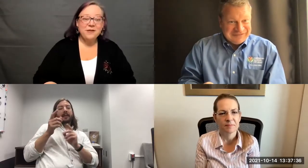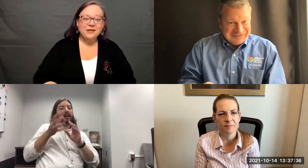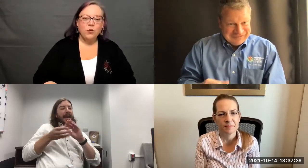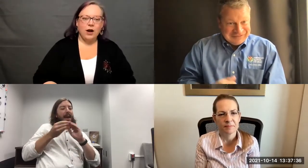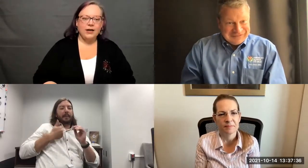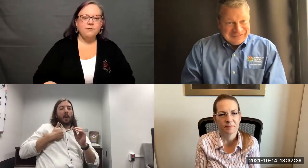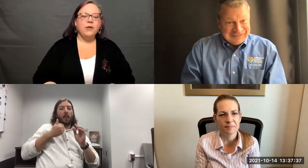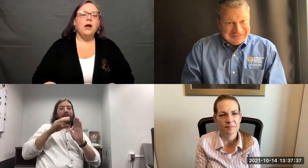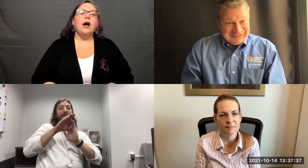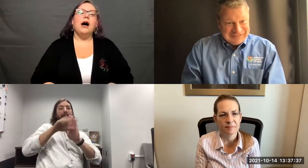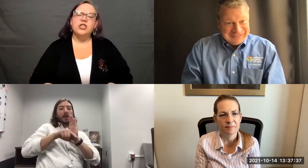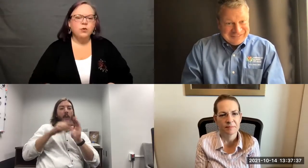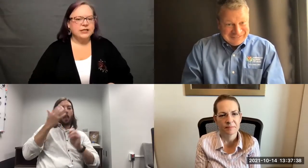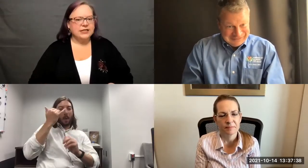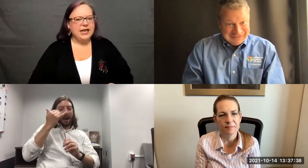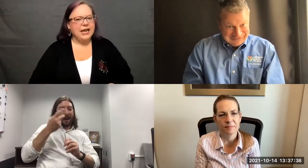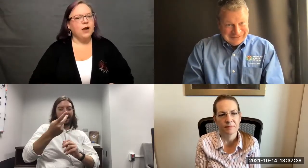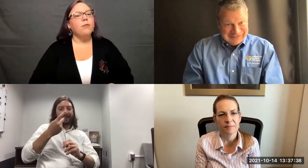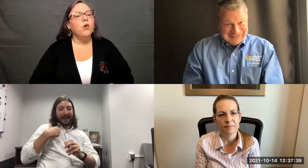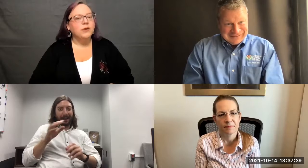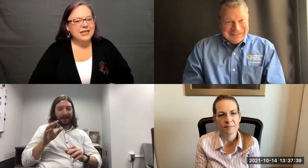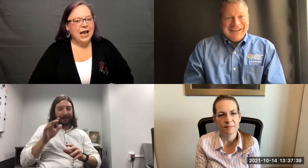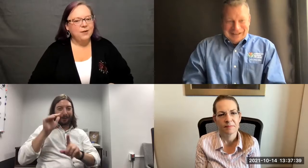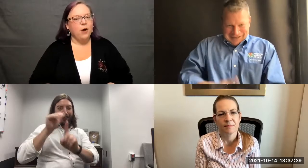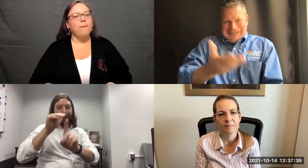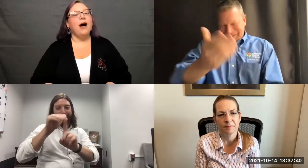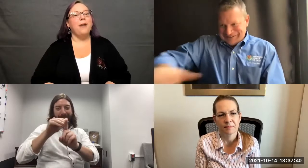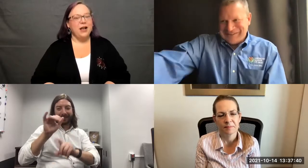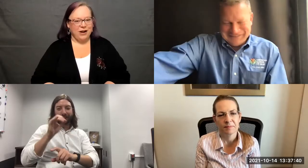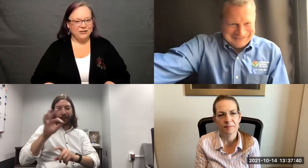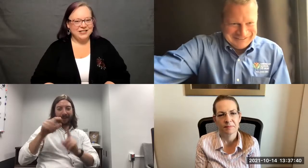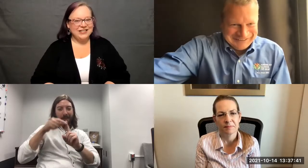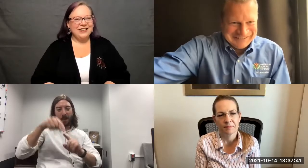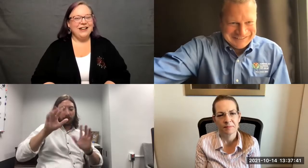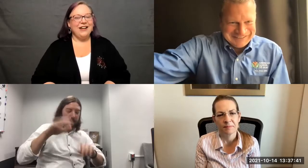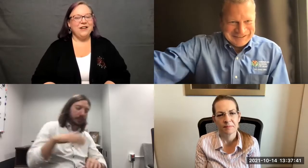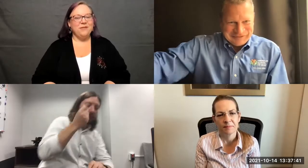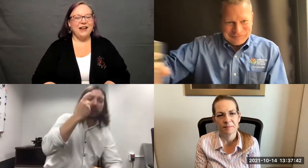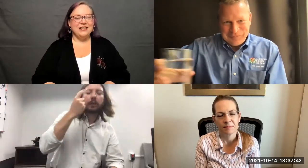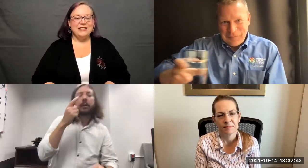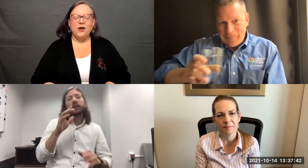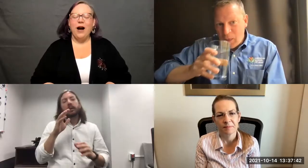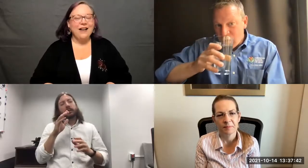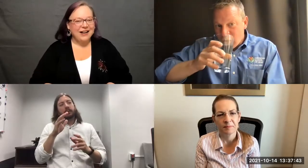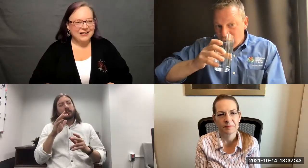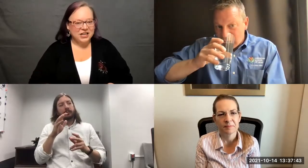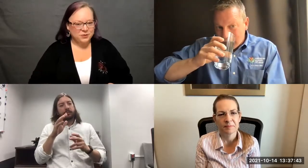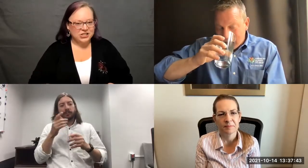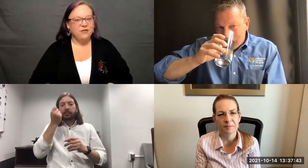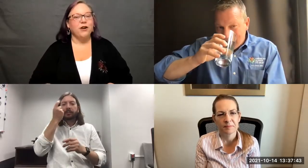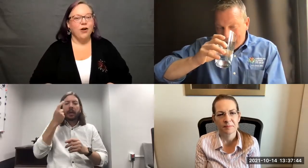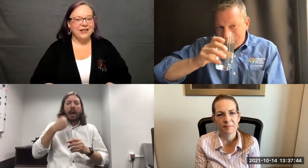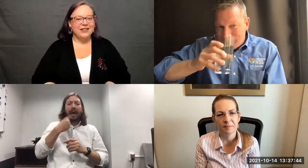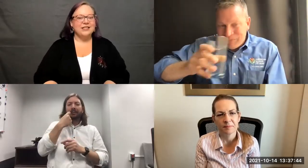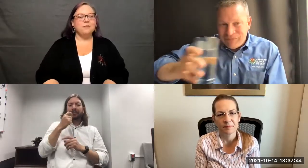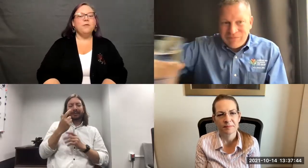up, Wyatt. I just wanted to take a moment to add about my background because, I got in touch with